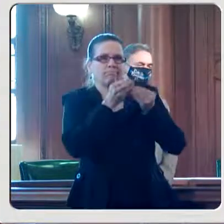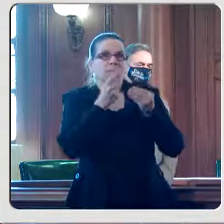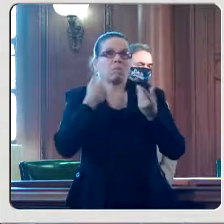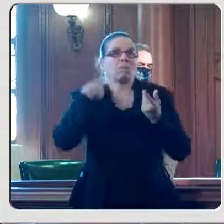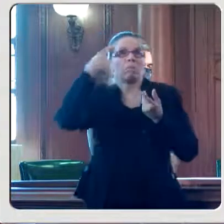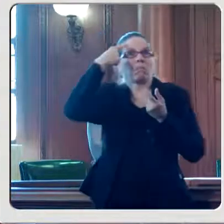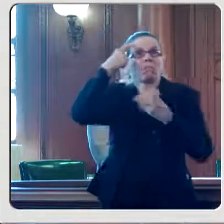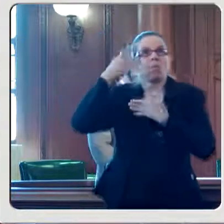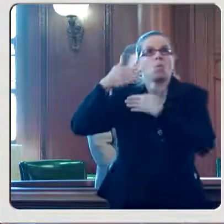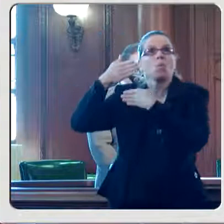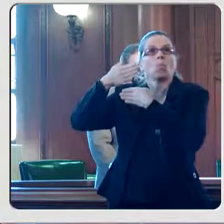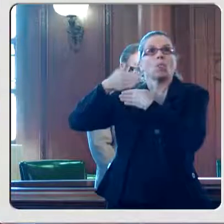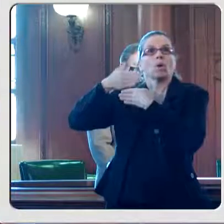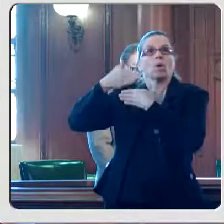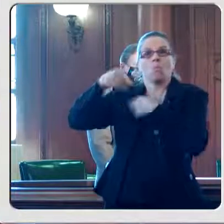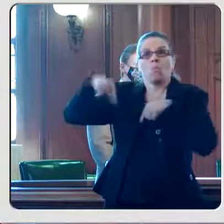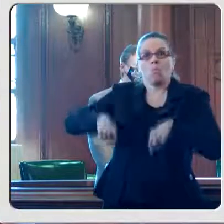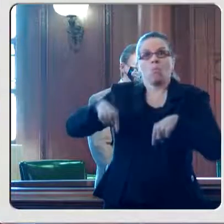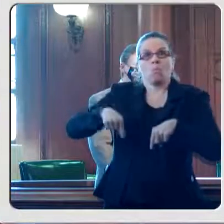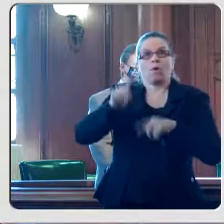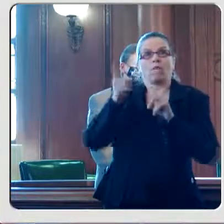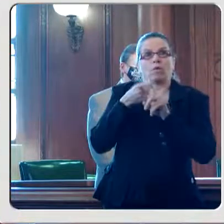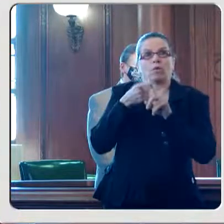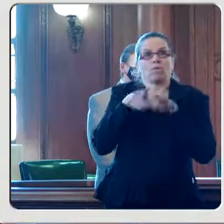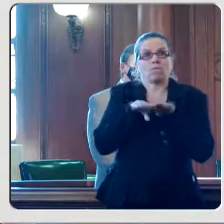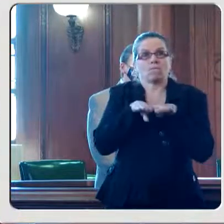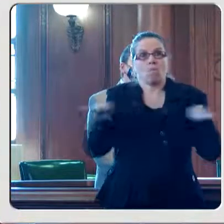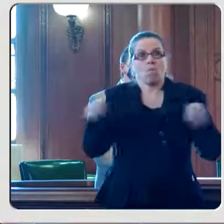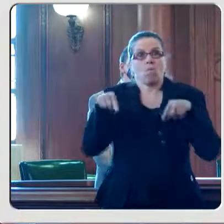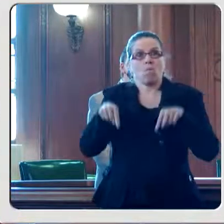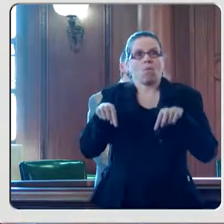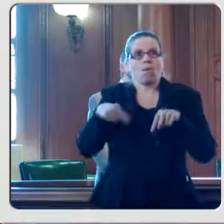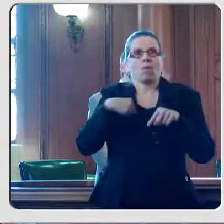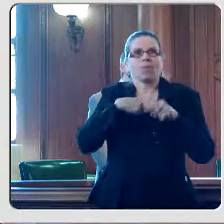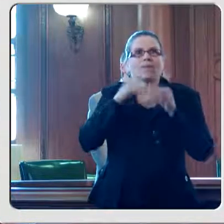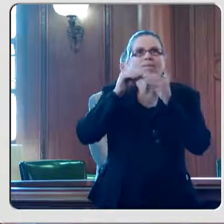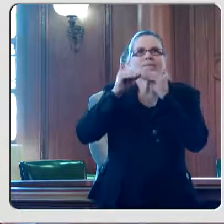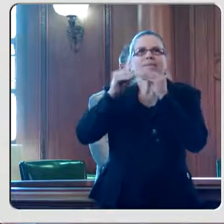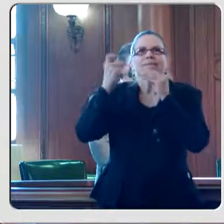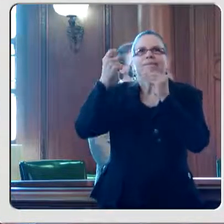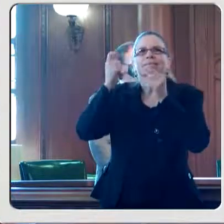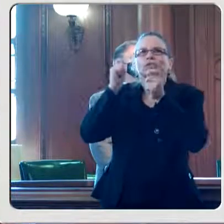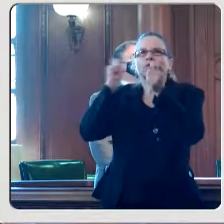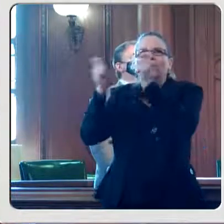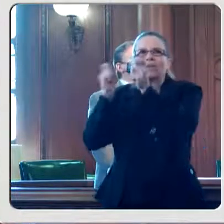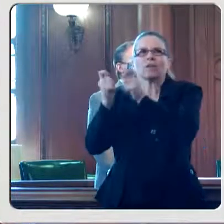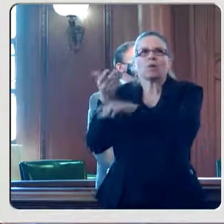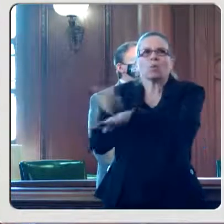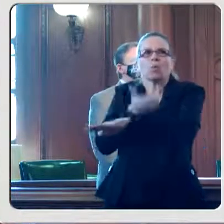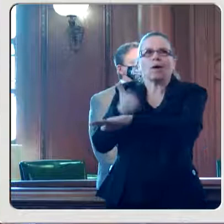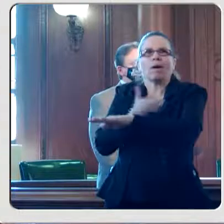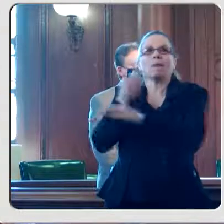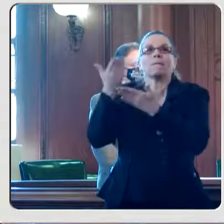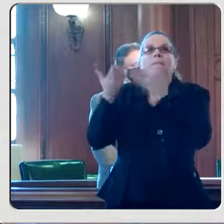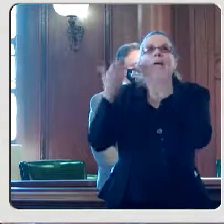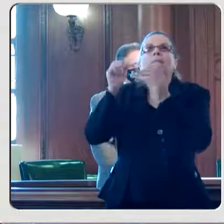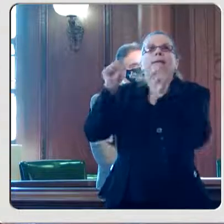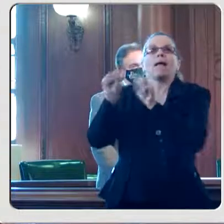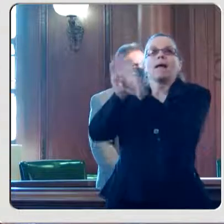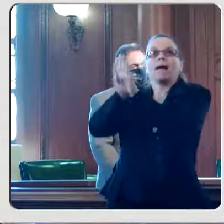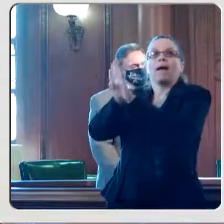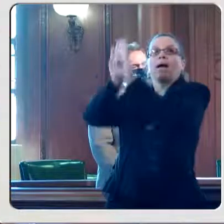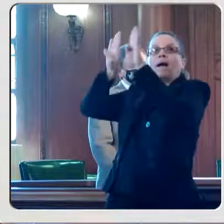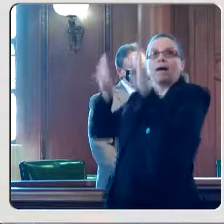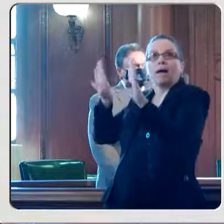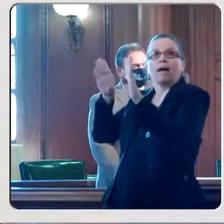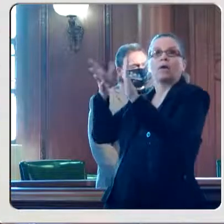ground floor. And we'll be working for the next 3 weeks to prepare that area. And I just want to thank the mayor for always